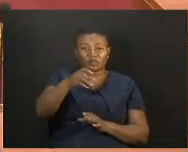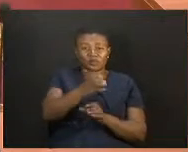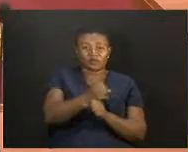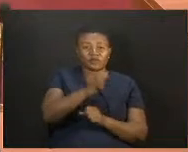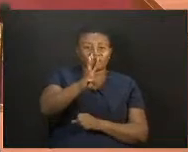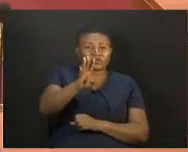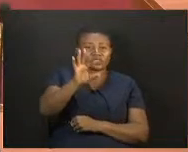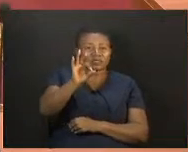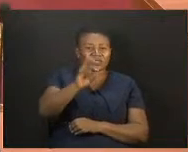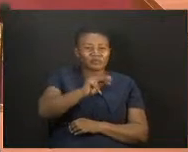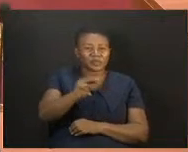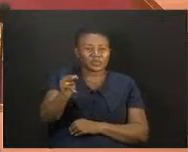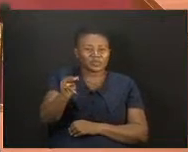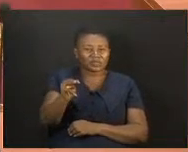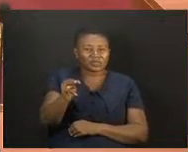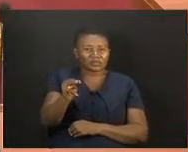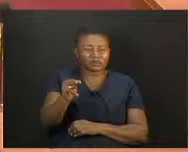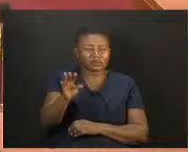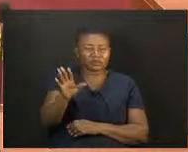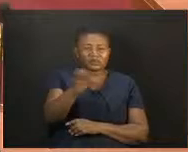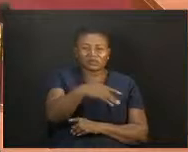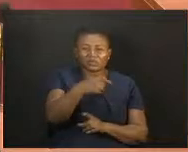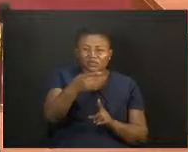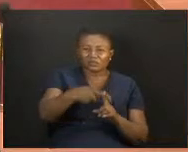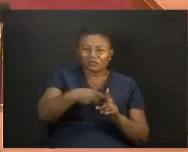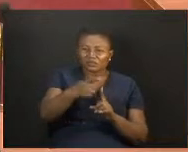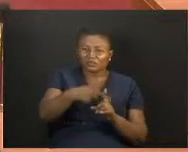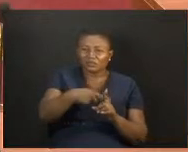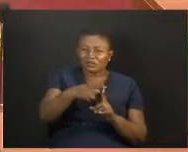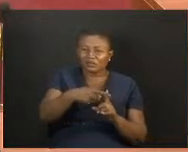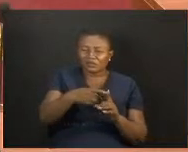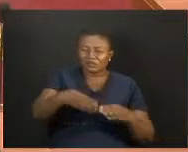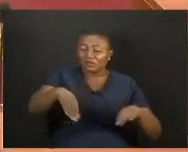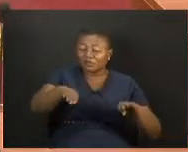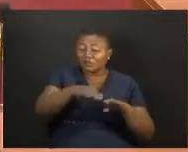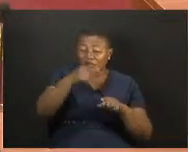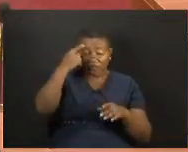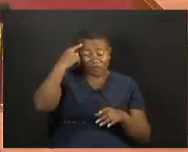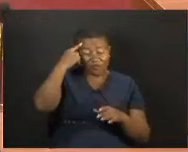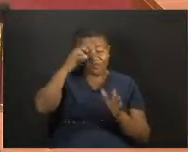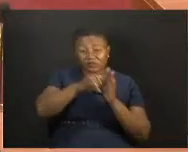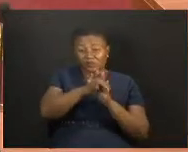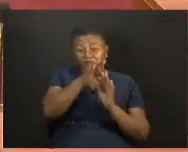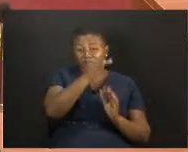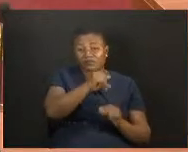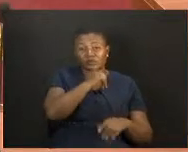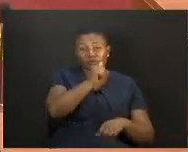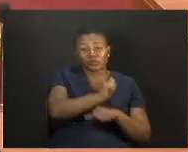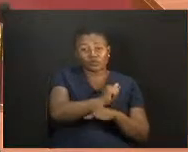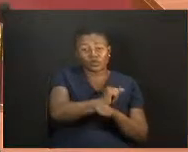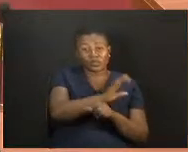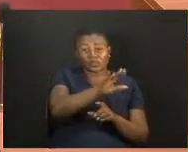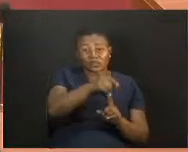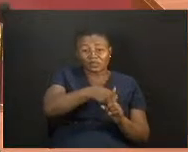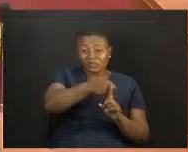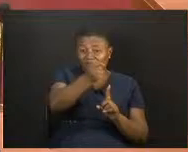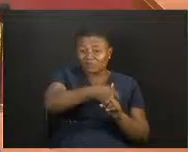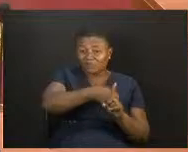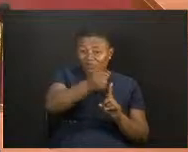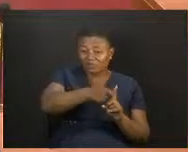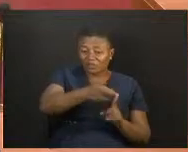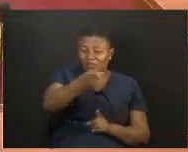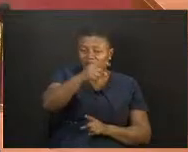million. Their salaries, assuming they don't do anything, the salaries is 110 million. And